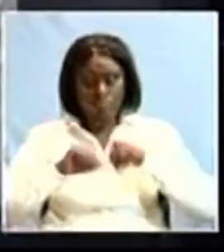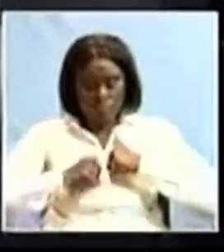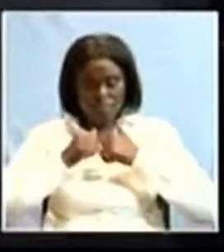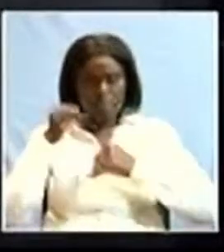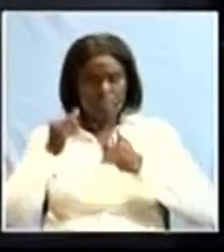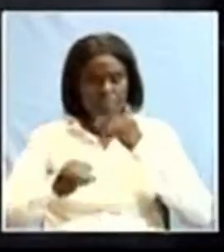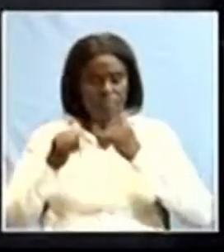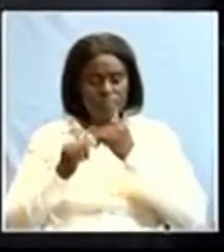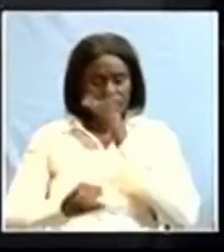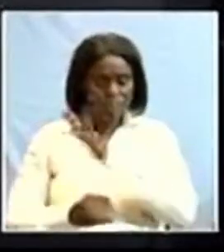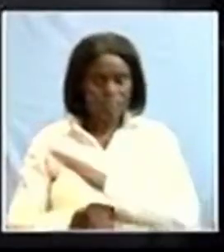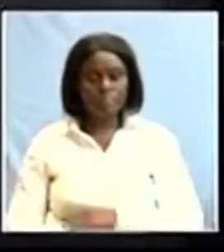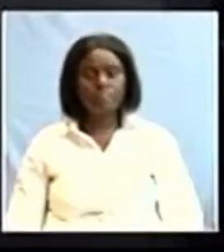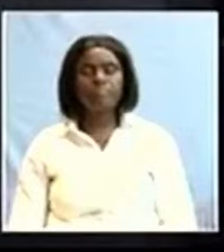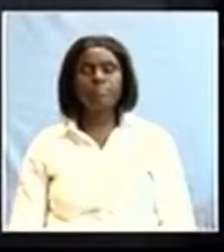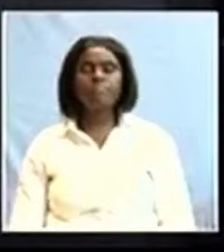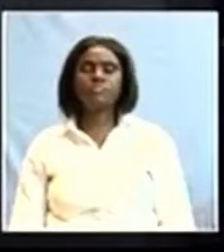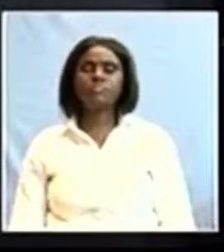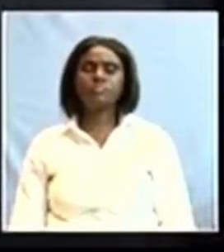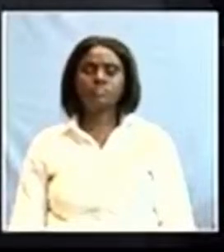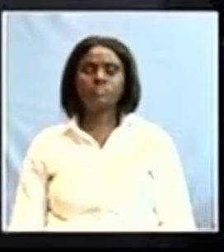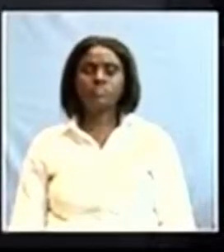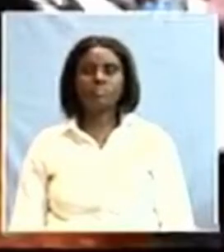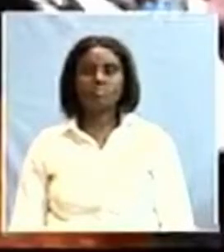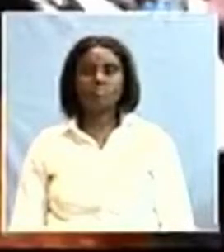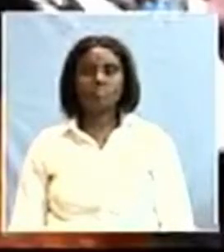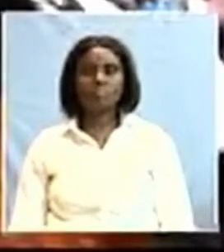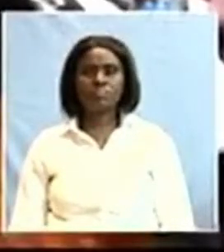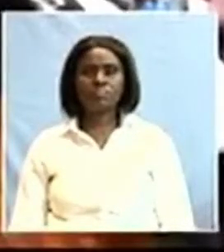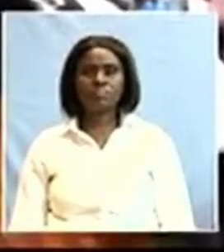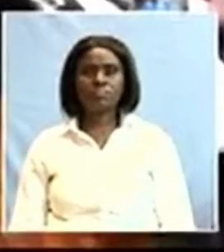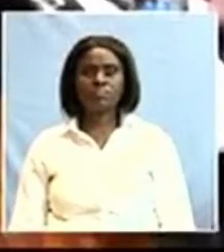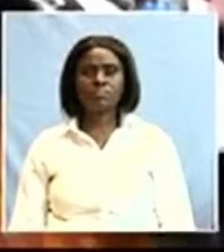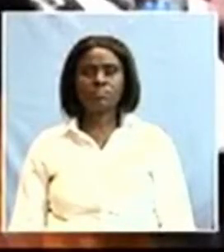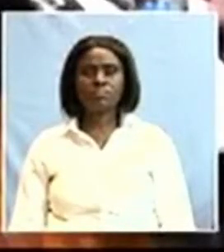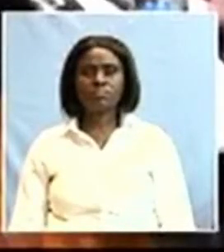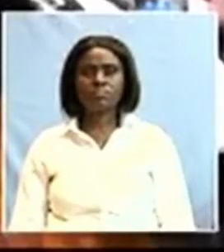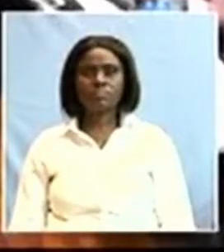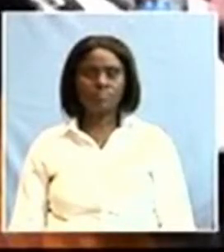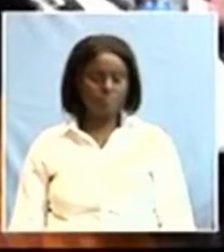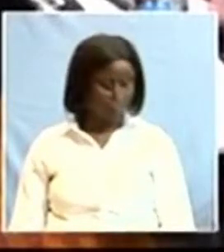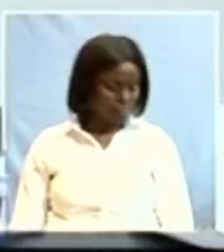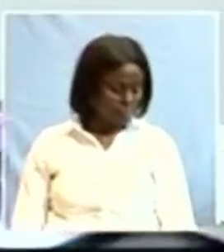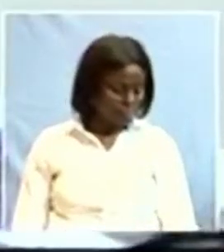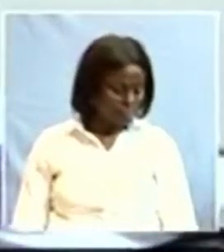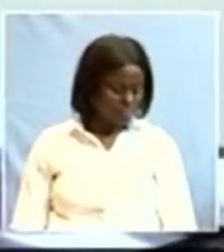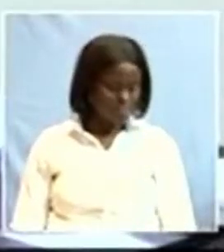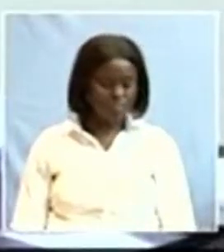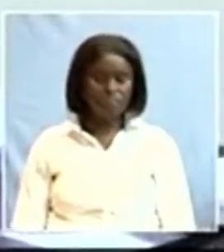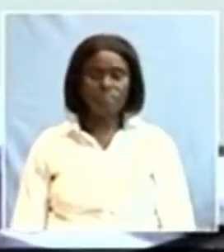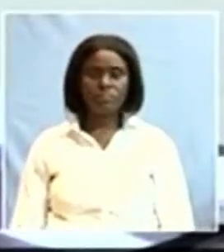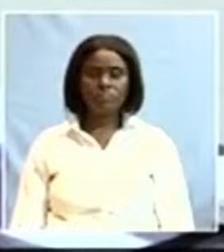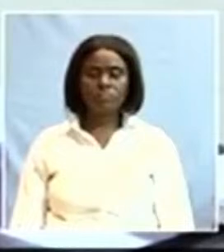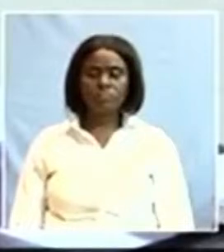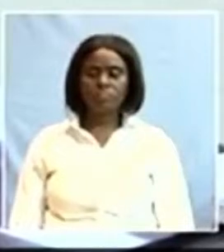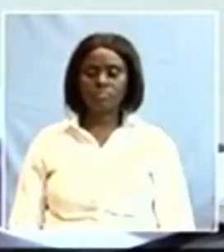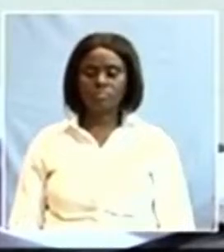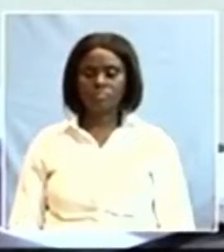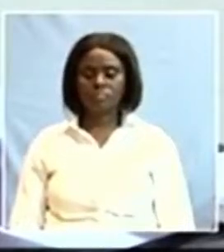here. Yes. The first one, then we get a response. Any technical person, director, you are there,